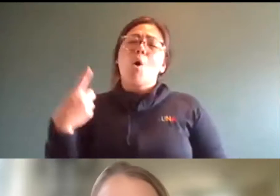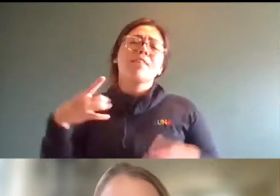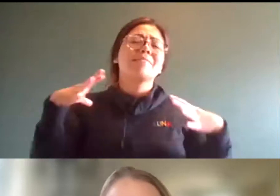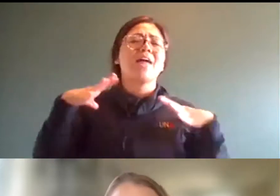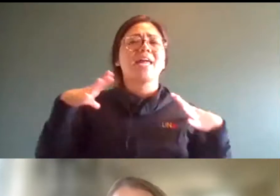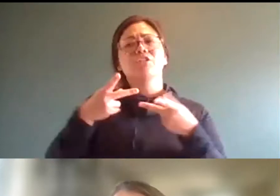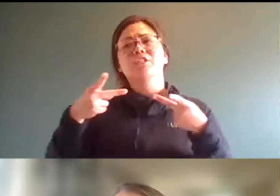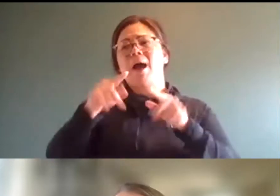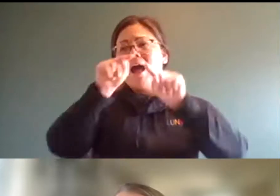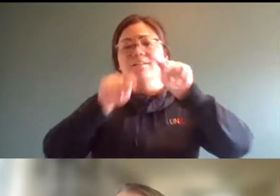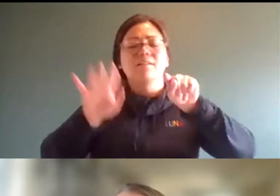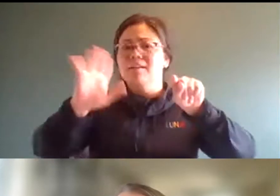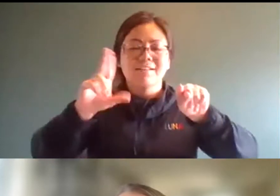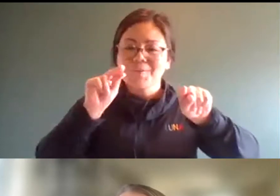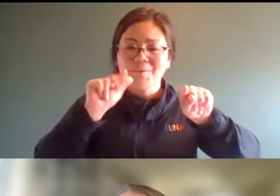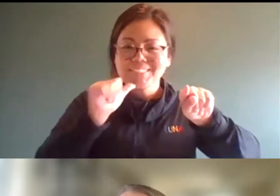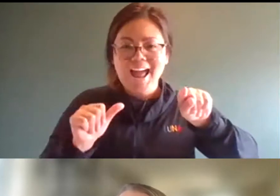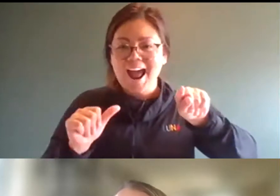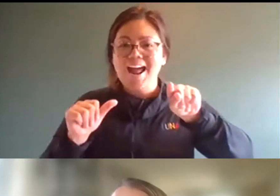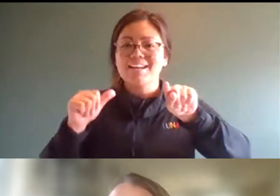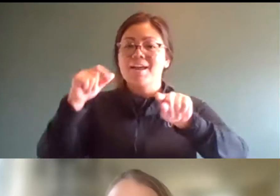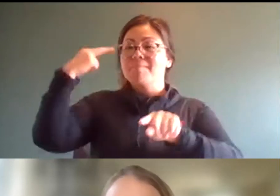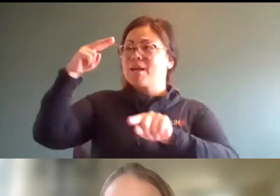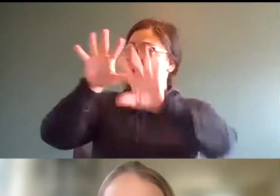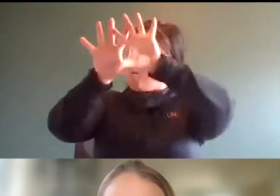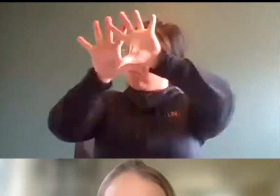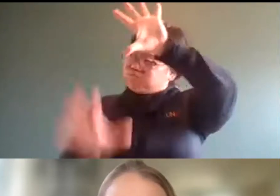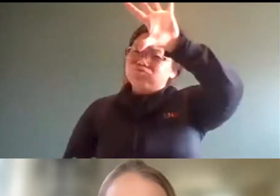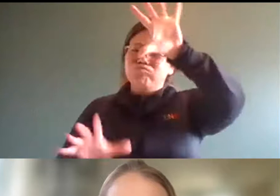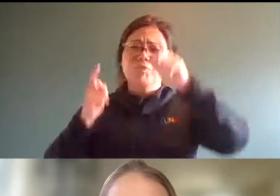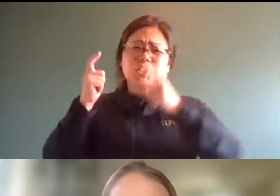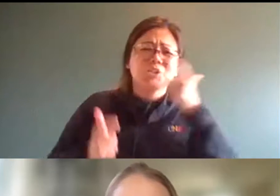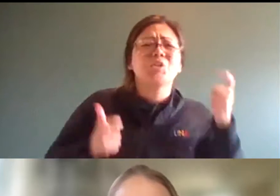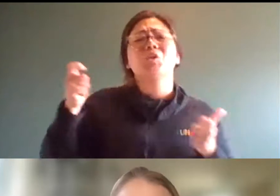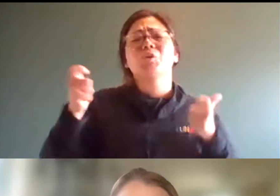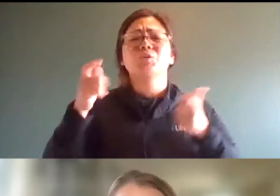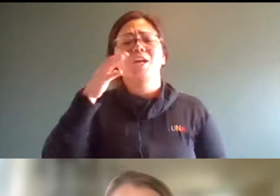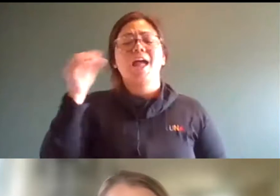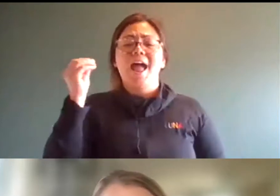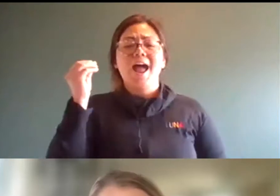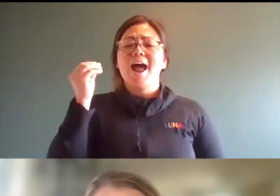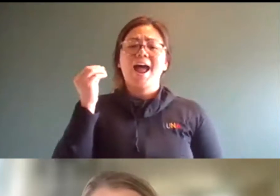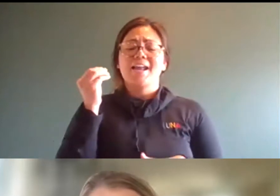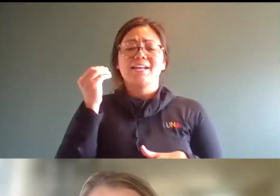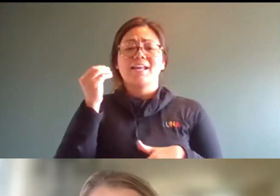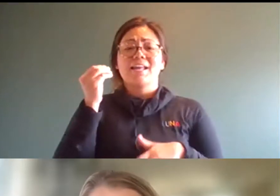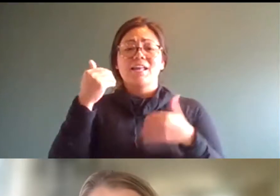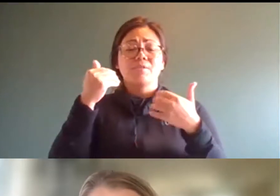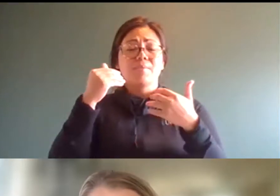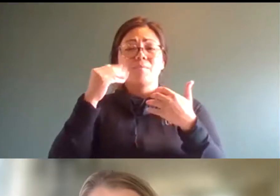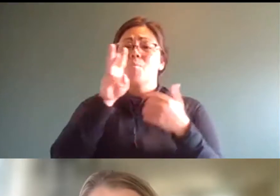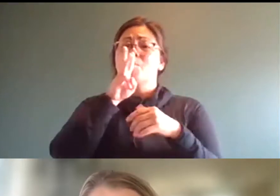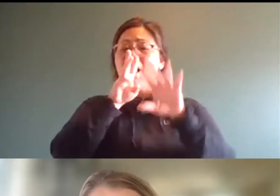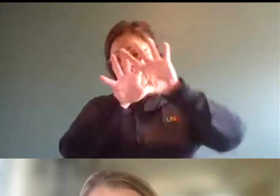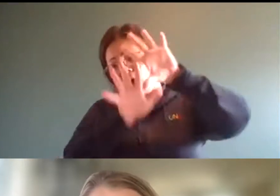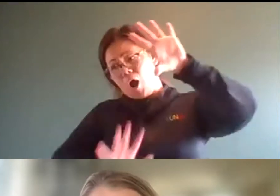spots, and it's just not. There are mountains of Mexico. It's surrounded by water, so people don't